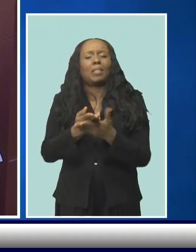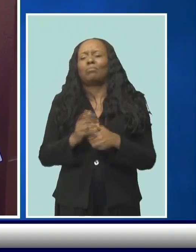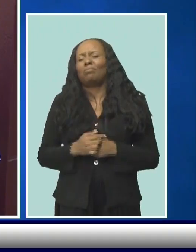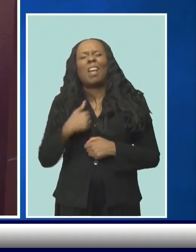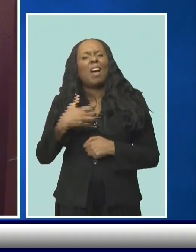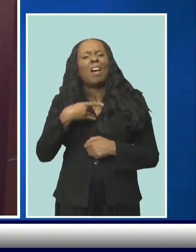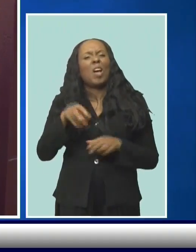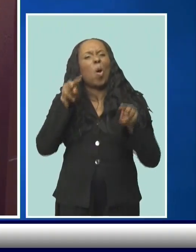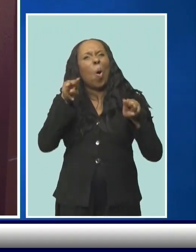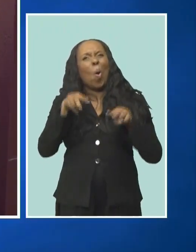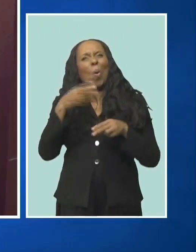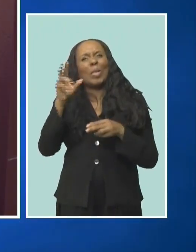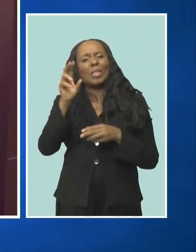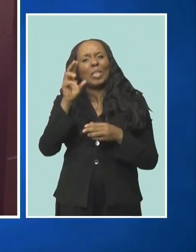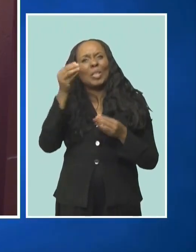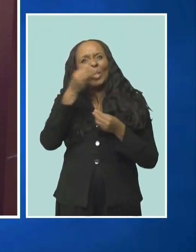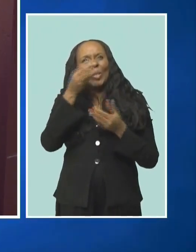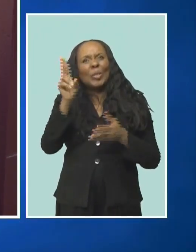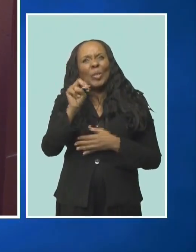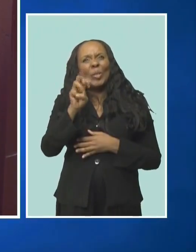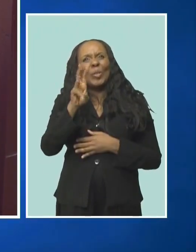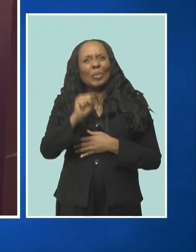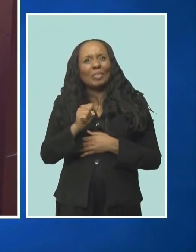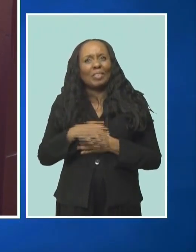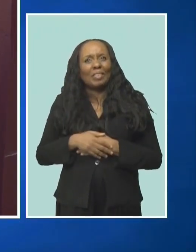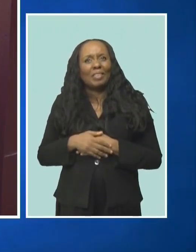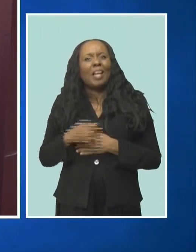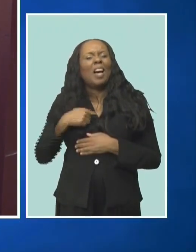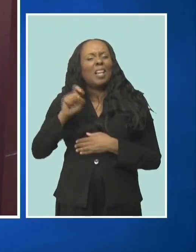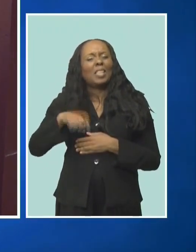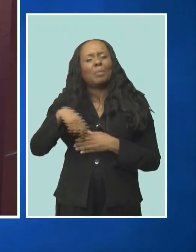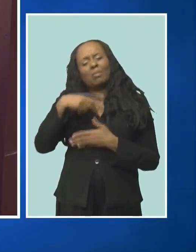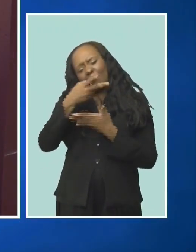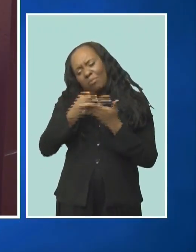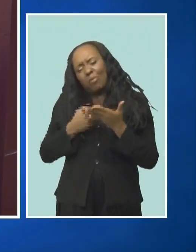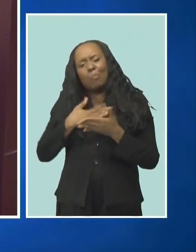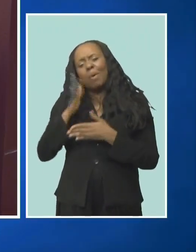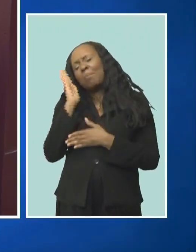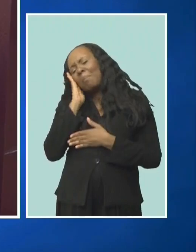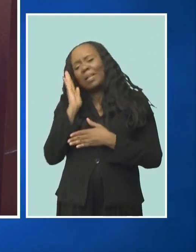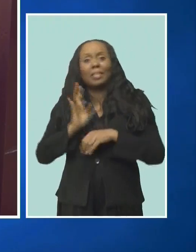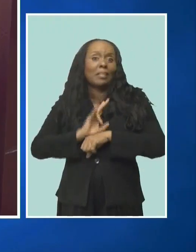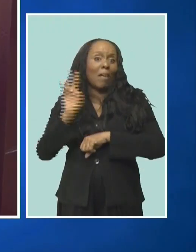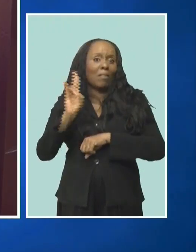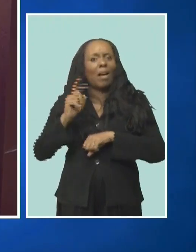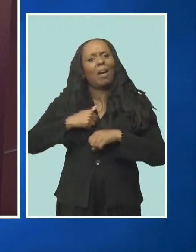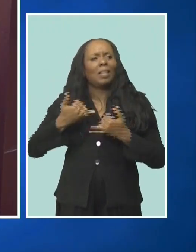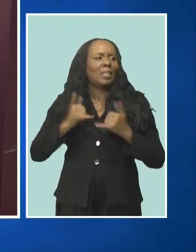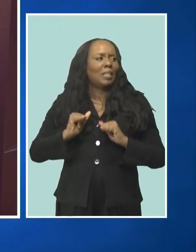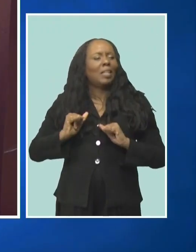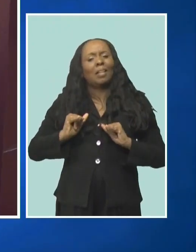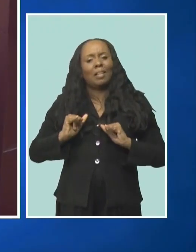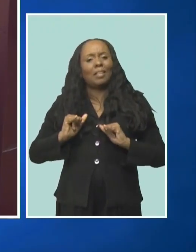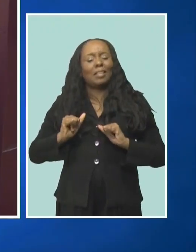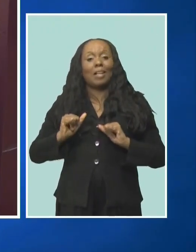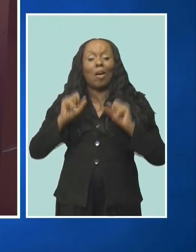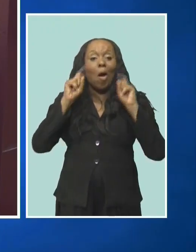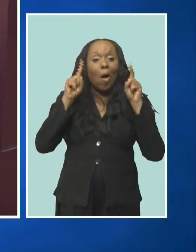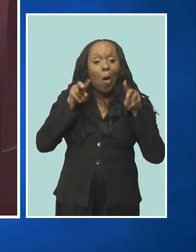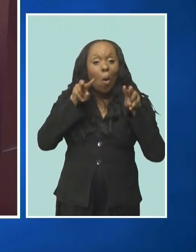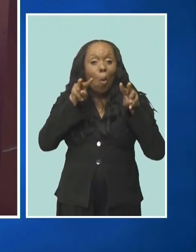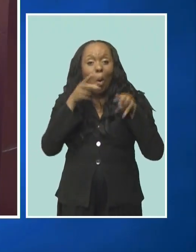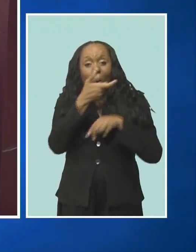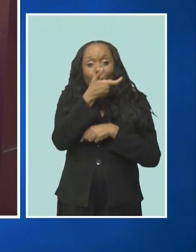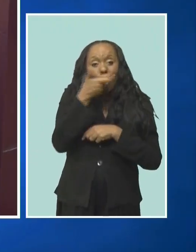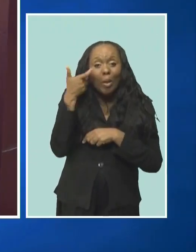news. Even though I'm supposed to be by my bed by 7 o'clock, I still like to stay up and watch the news. I asked my parents if I could stay up and watch the